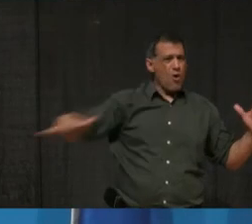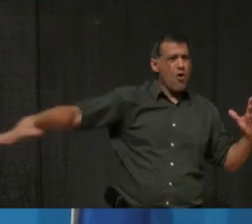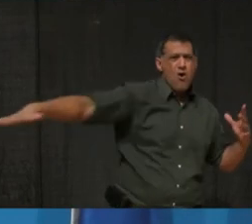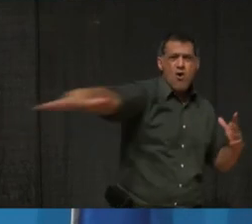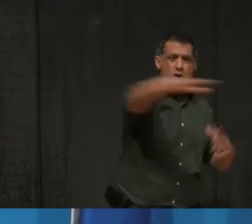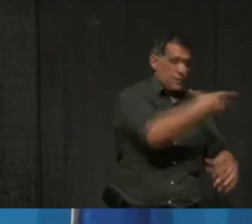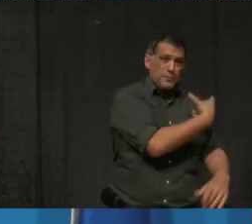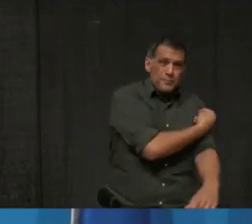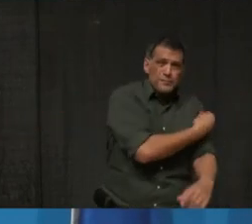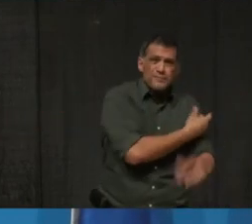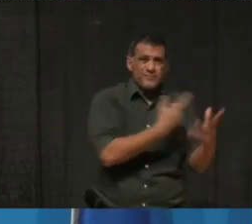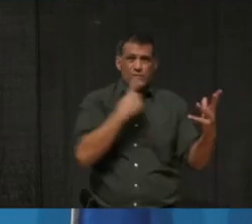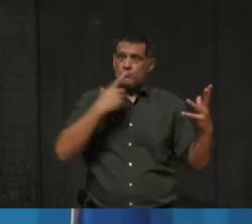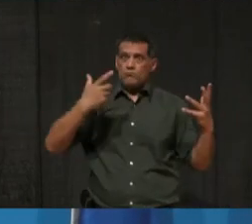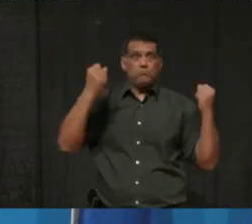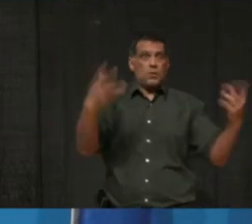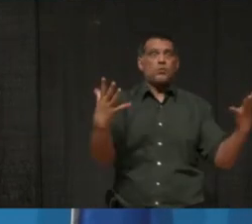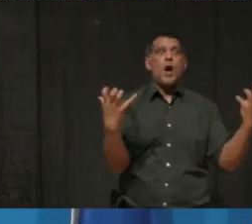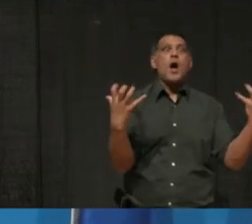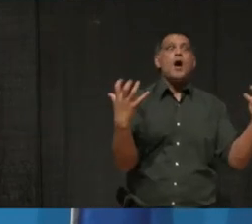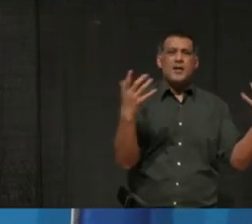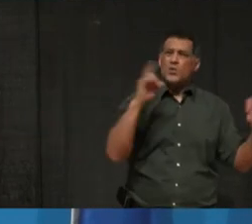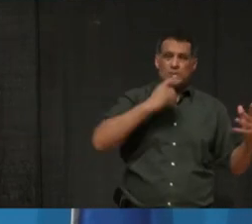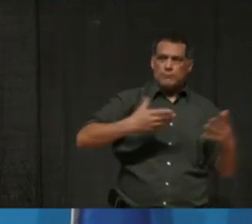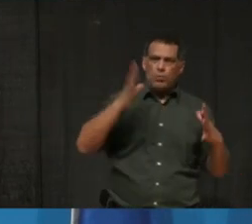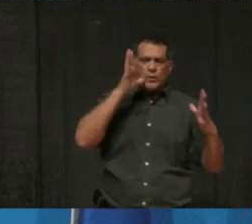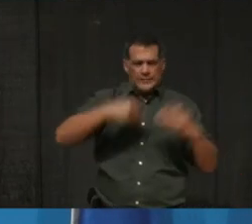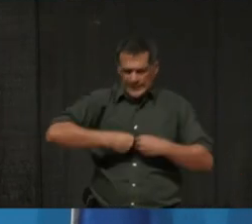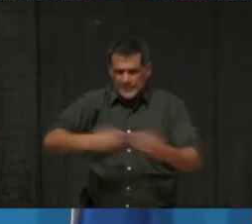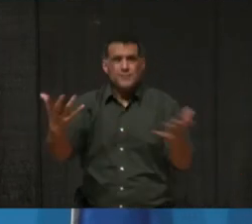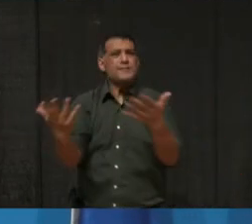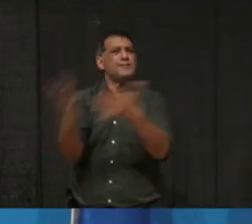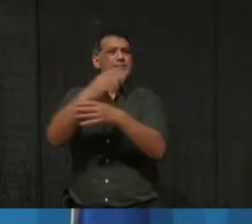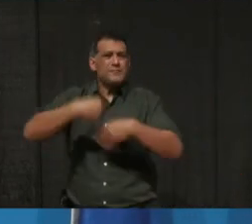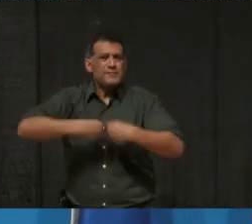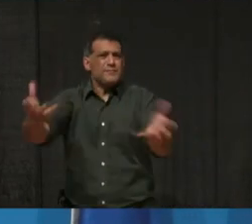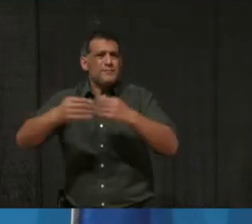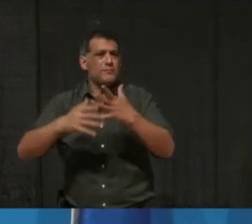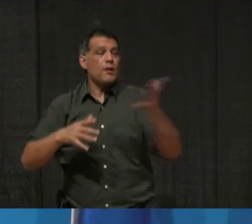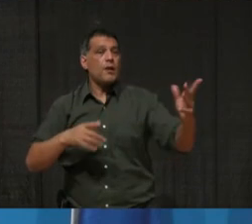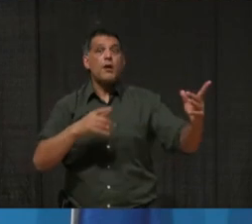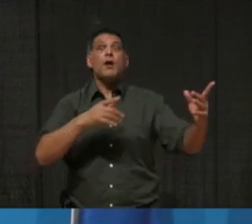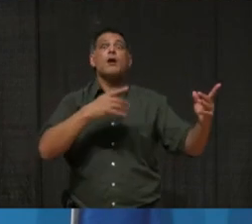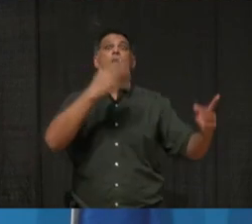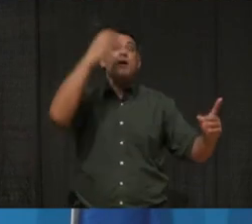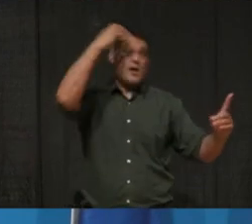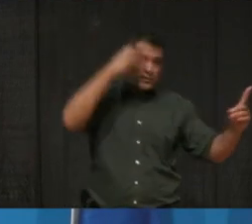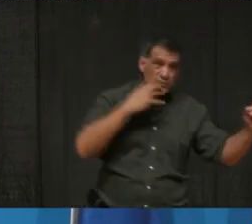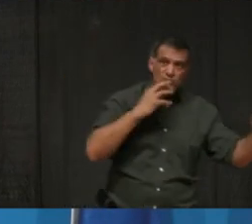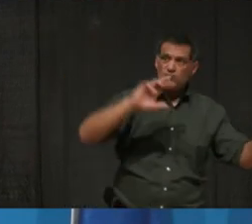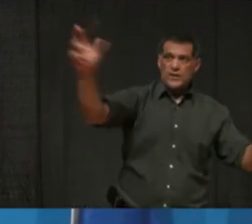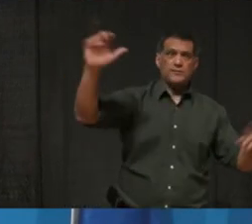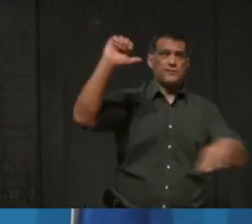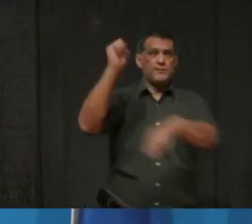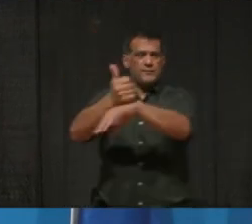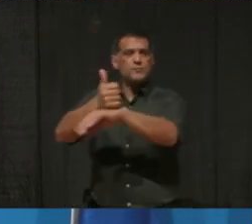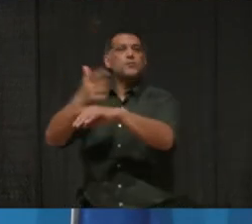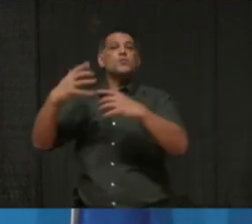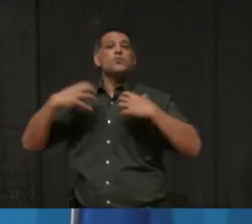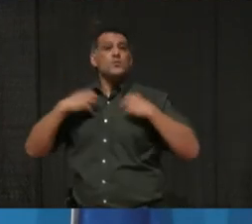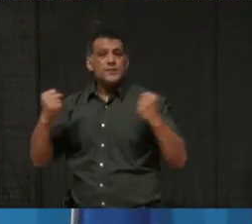vaccinated, to get the shot. And once we have the supply, Peel Public Health, our hospital partners, and the rest of the healthcare